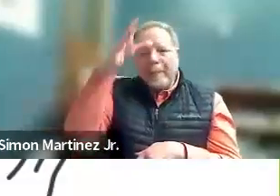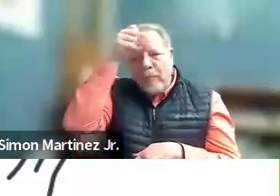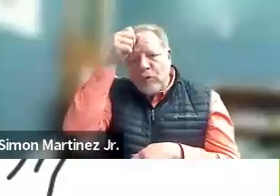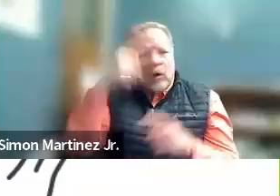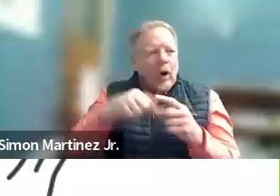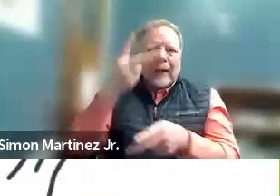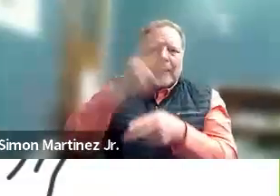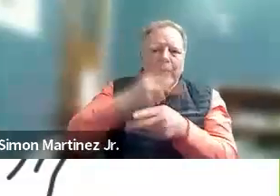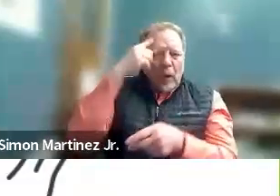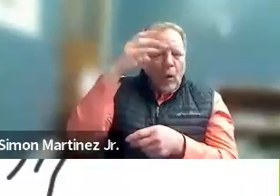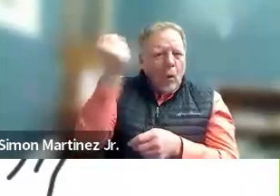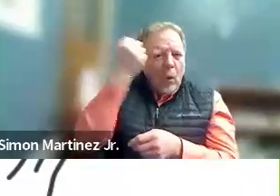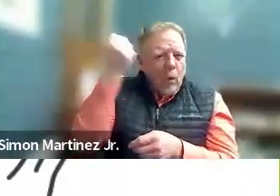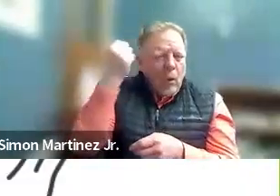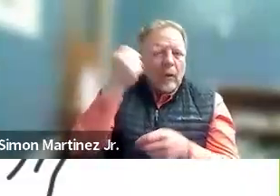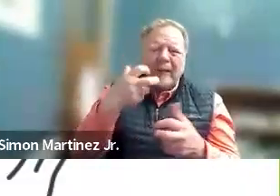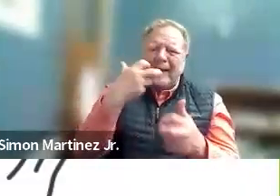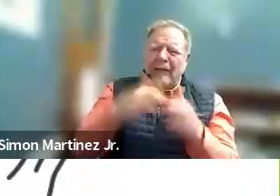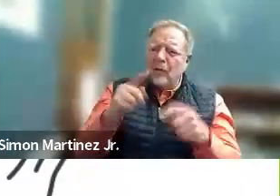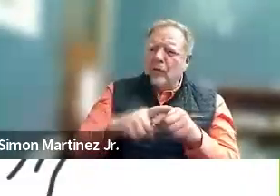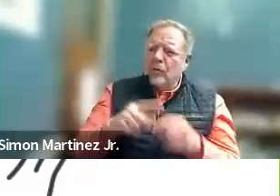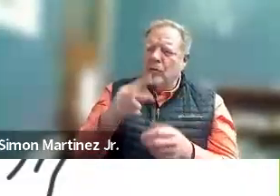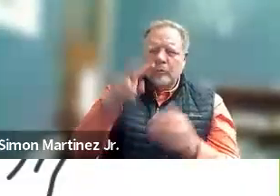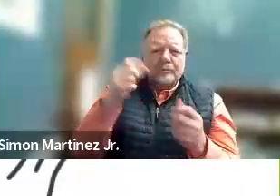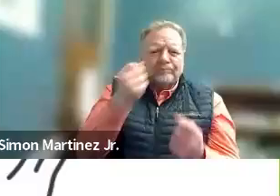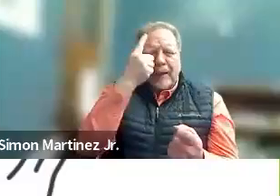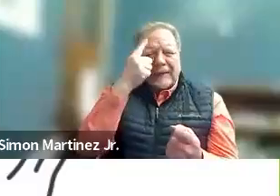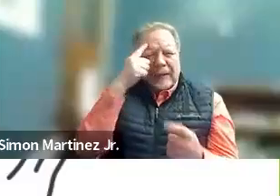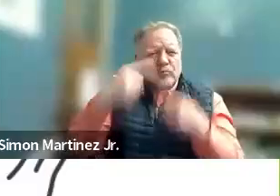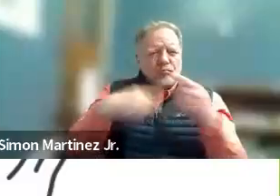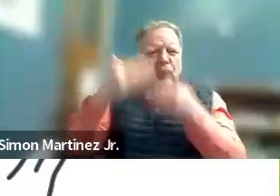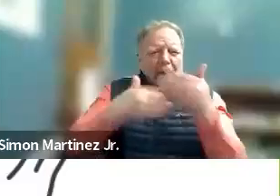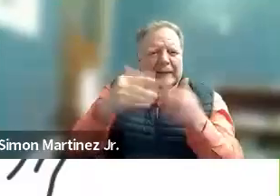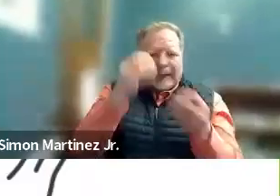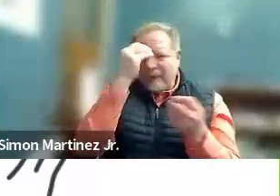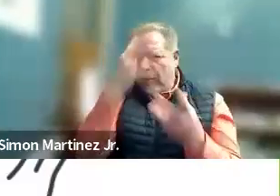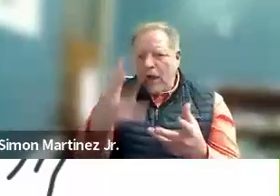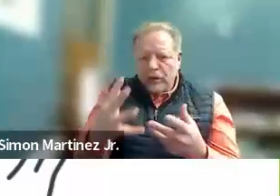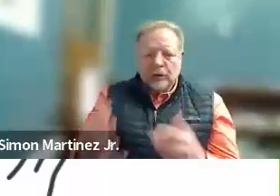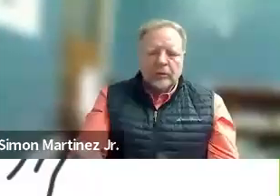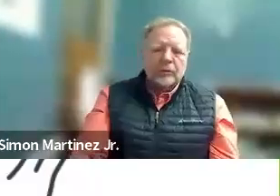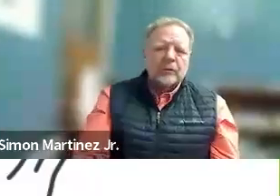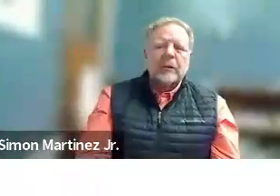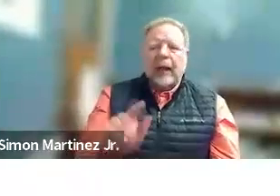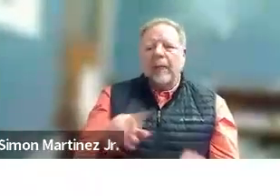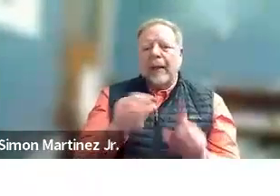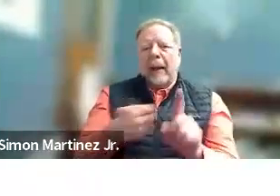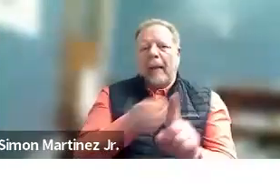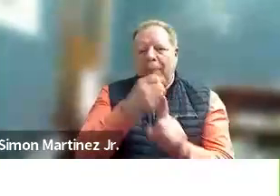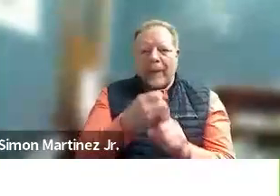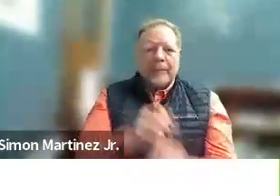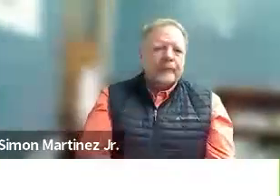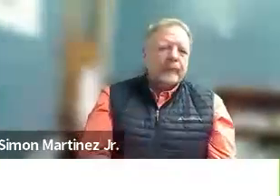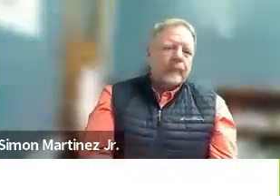issues, difficulty interpreting information. That is all ways that people can be affected.